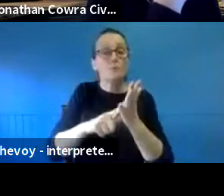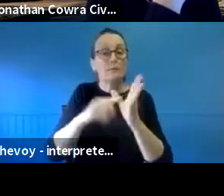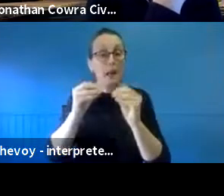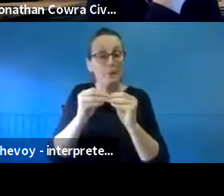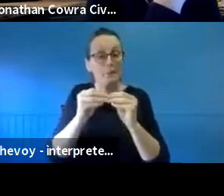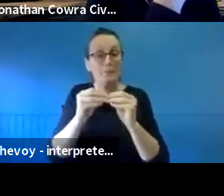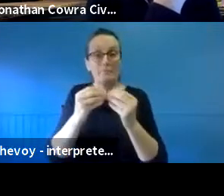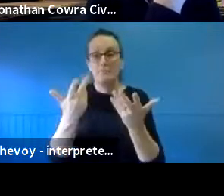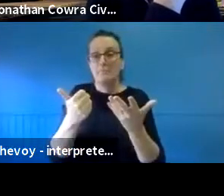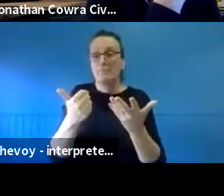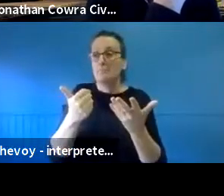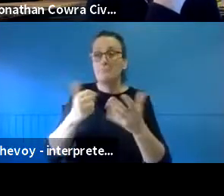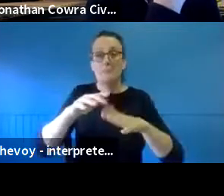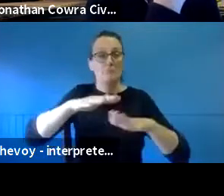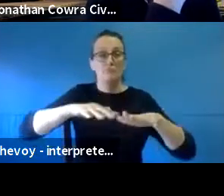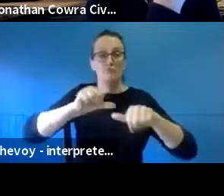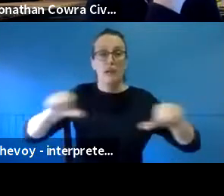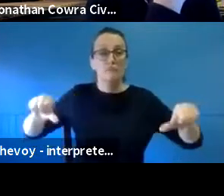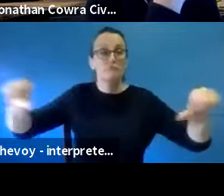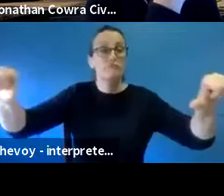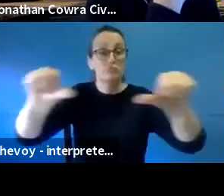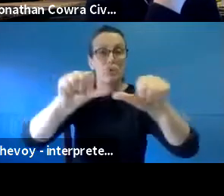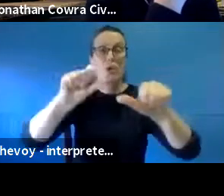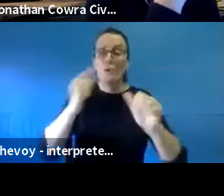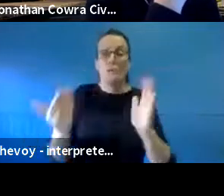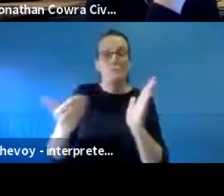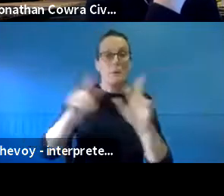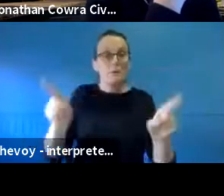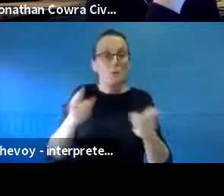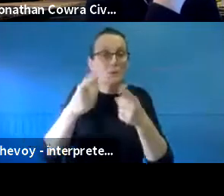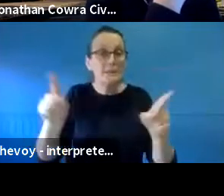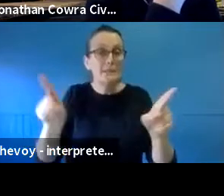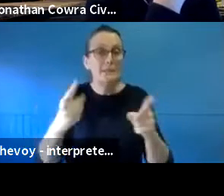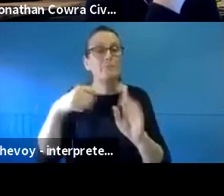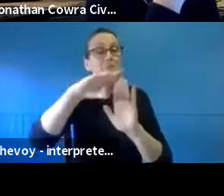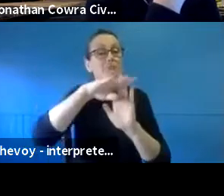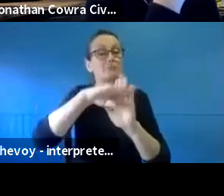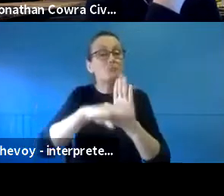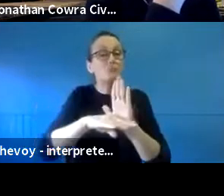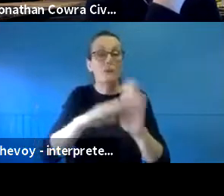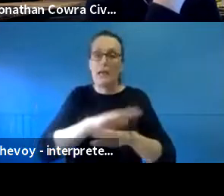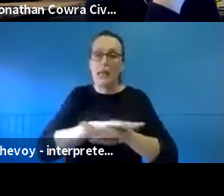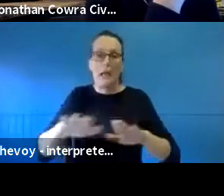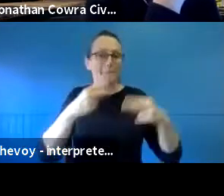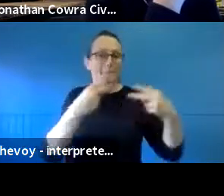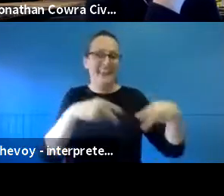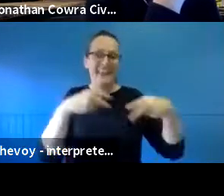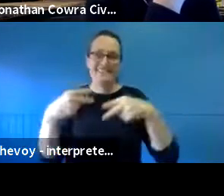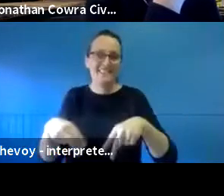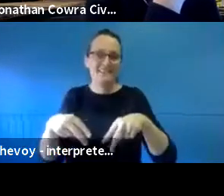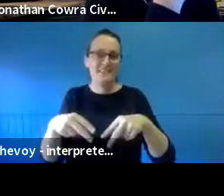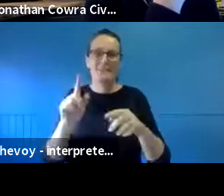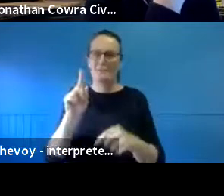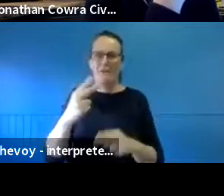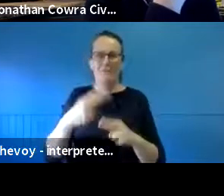there's a bar and we're having some music. One of the restrictions is that no one can dance. And for me, music is